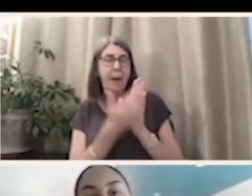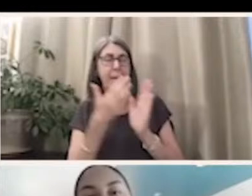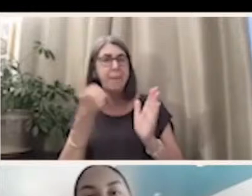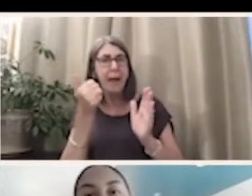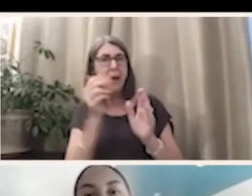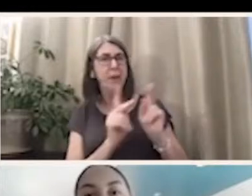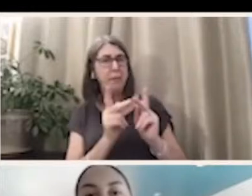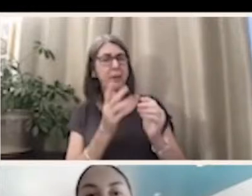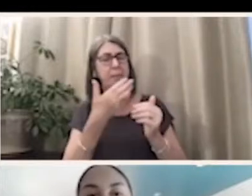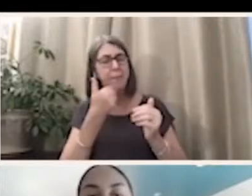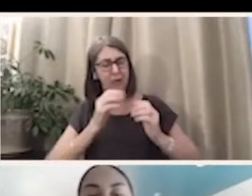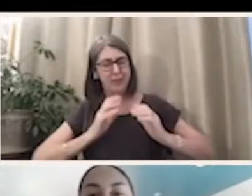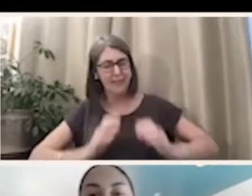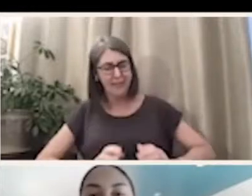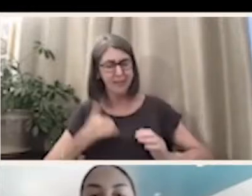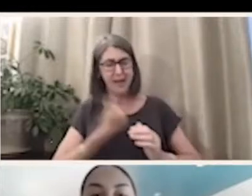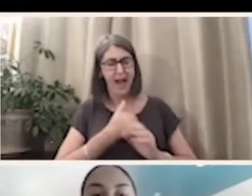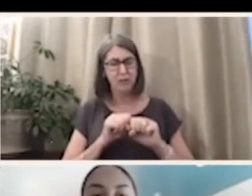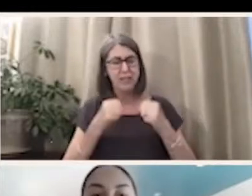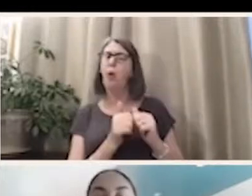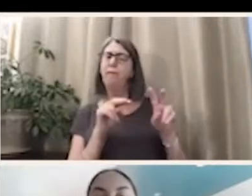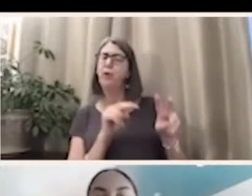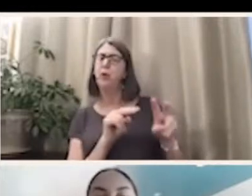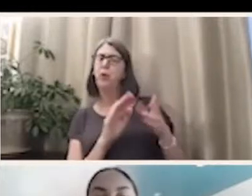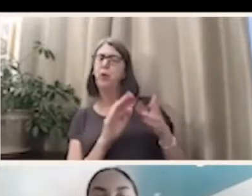better citizens in our society.